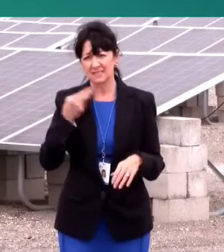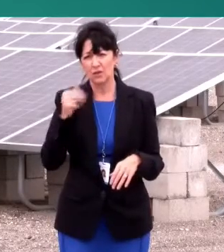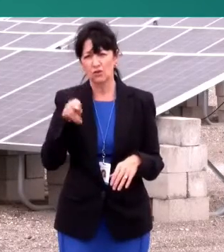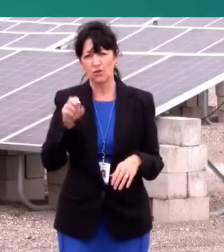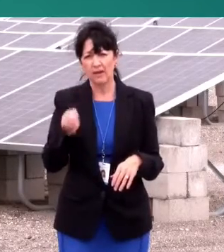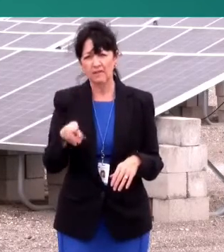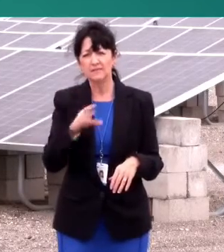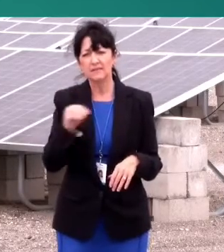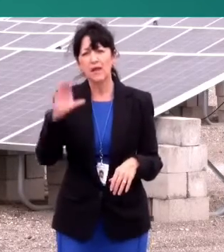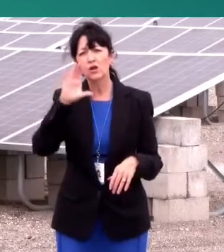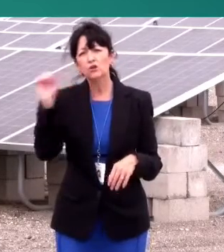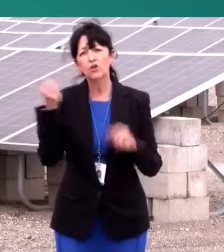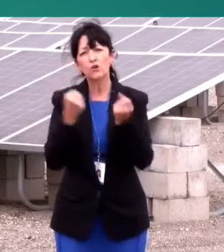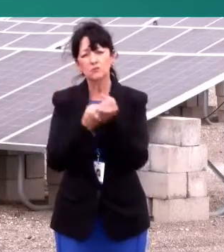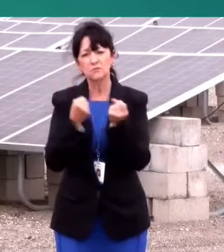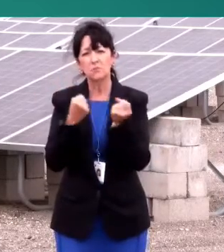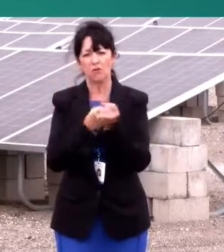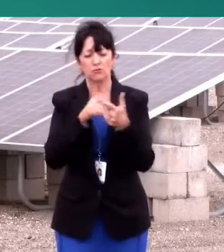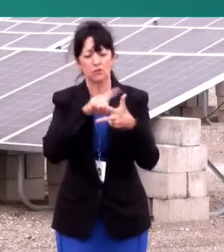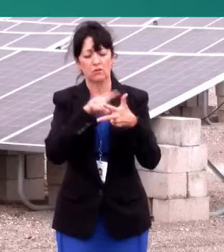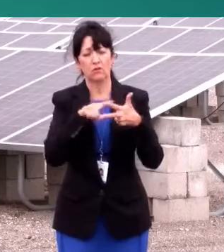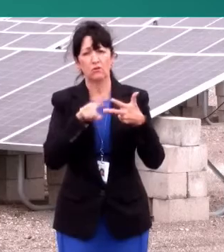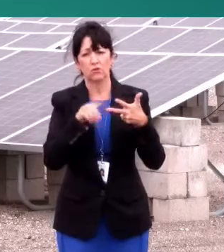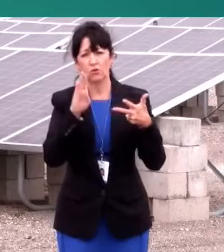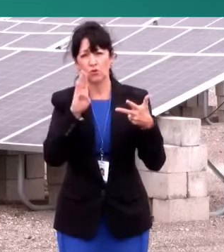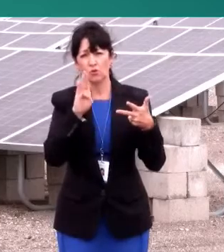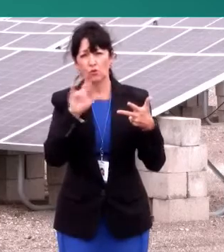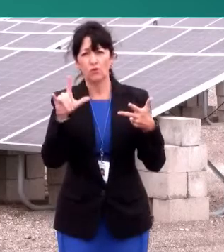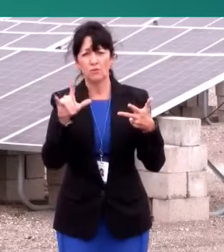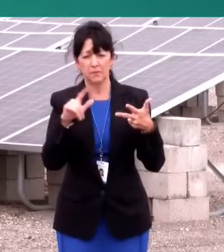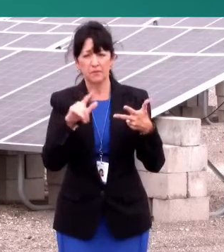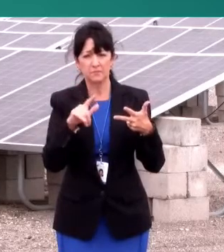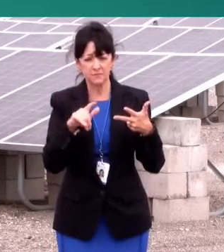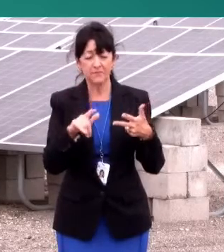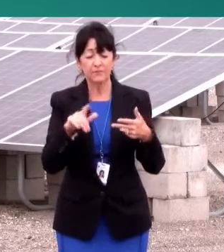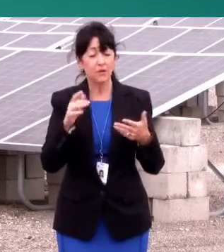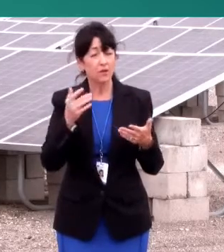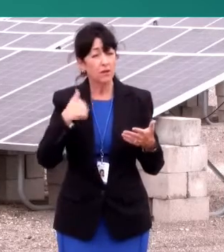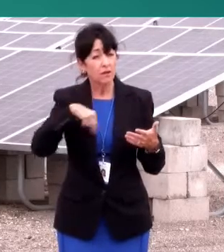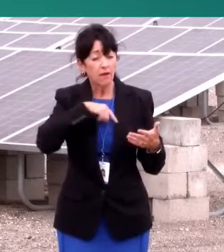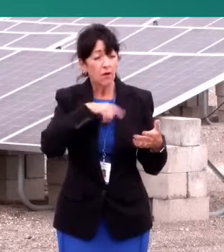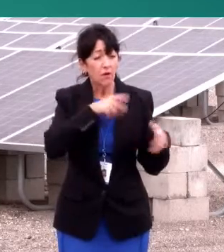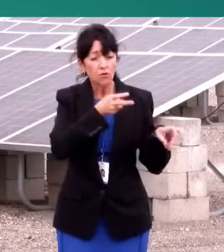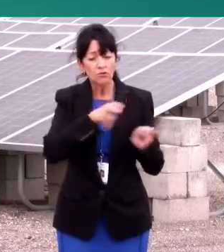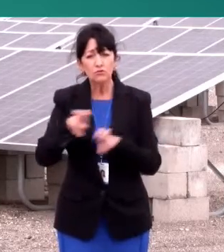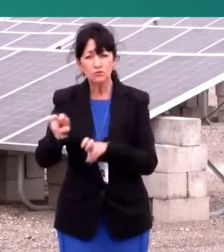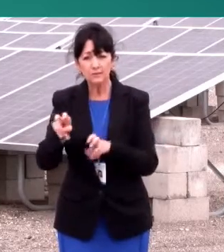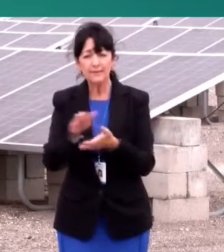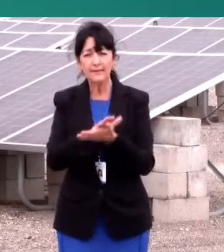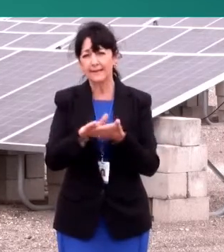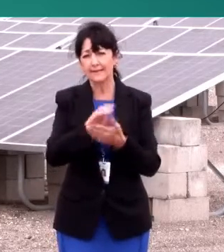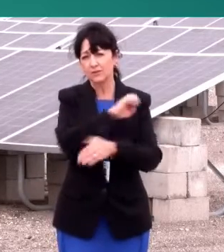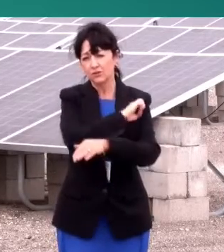of these 3 bills. Transition to clean energy sources and electric transportation are key elements in